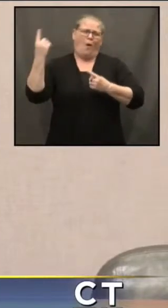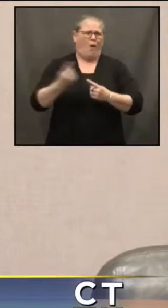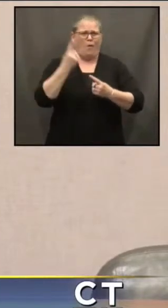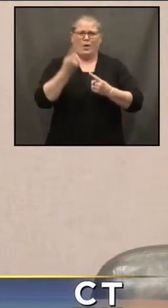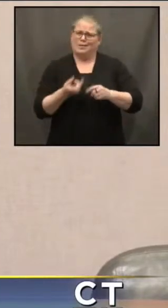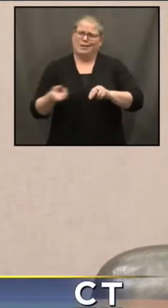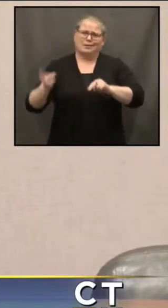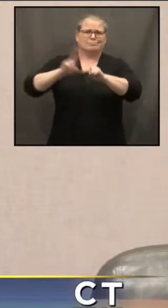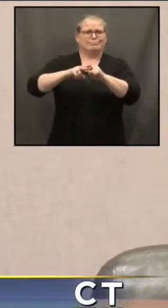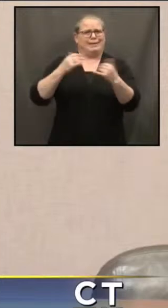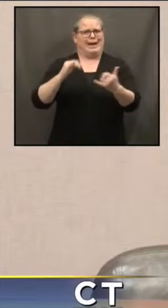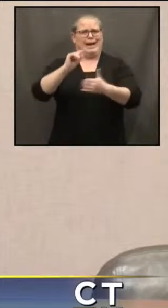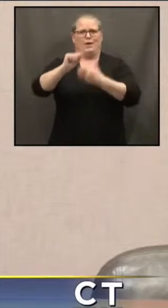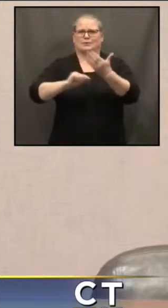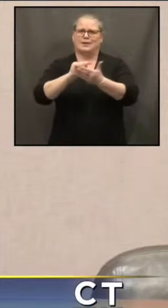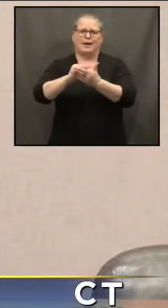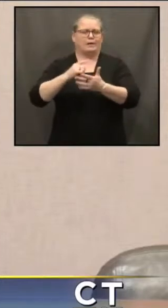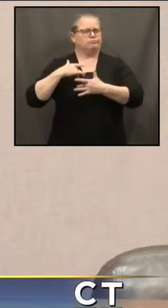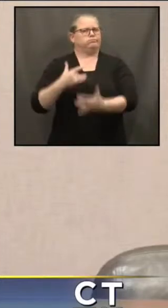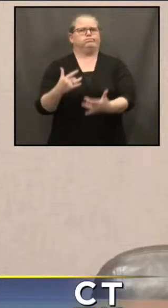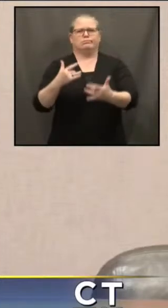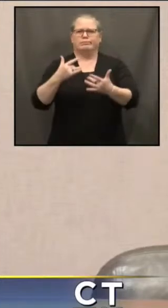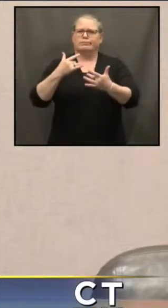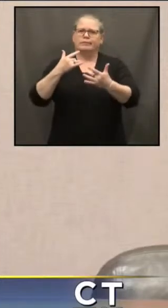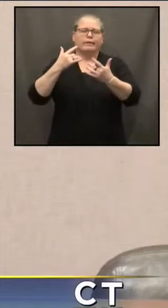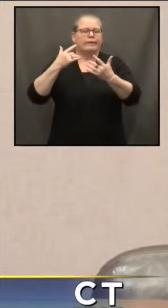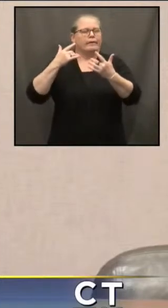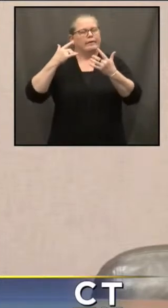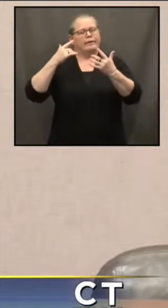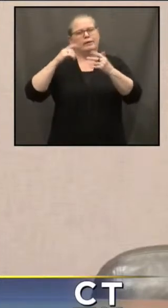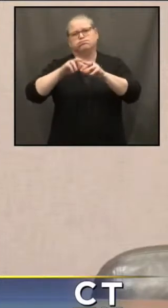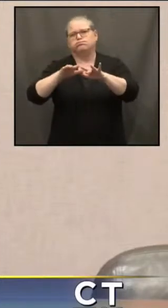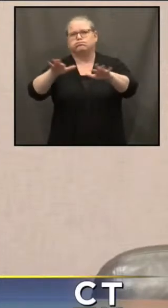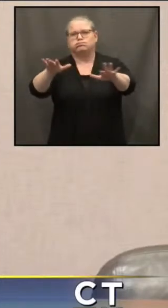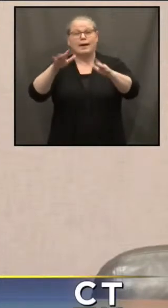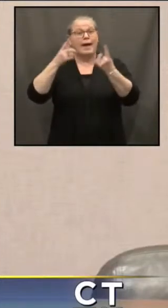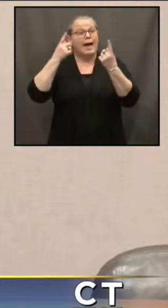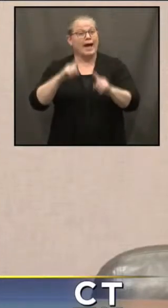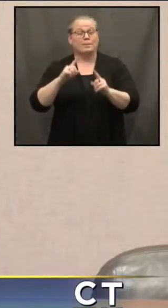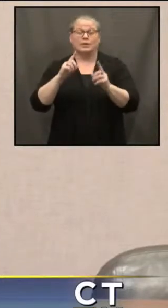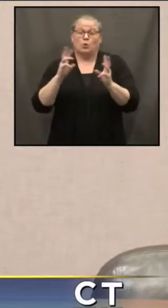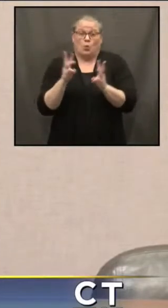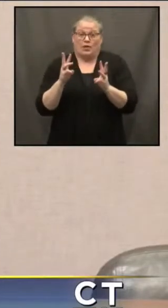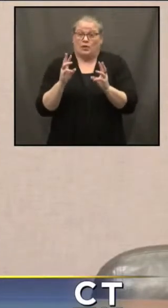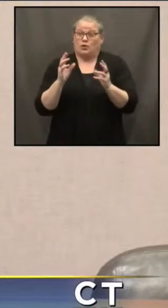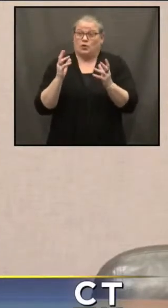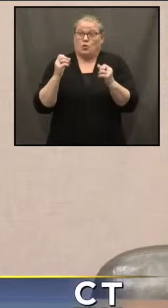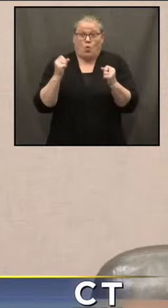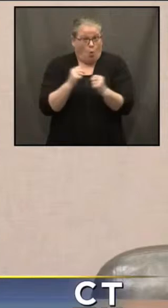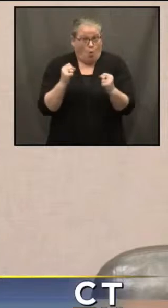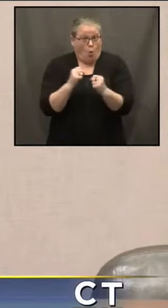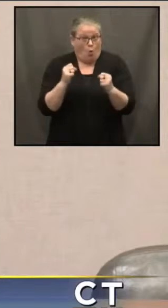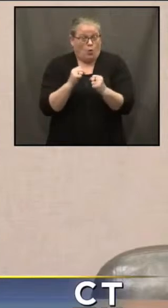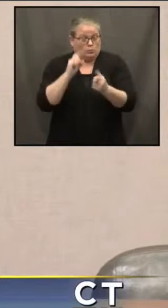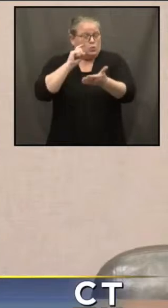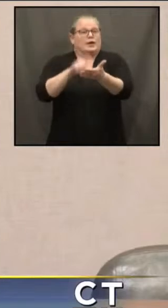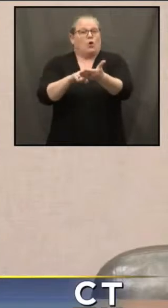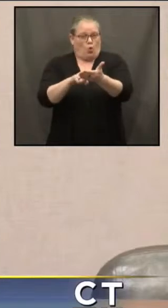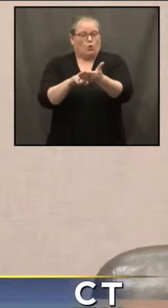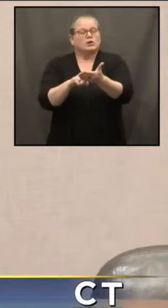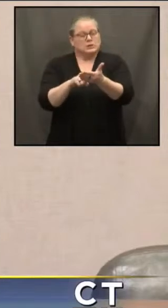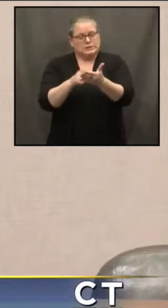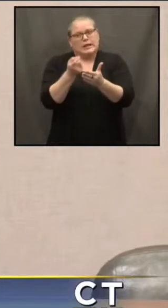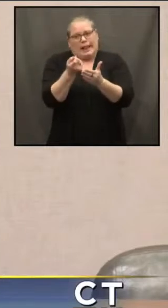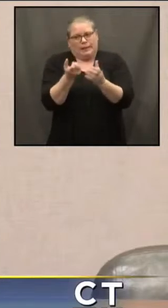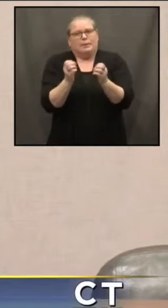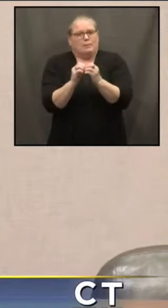that may happen, and as the weather's getting a little bit colder and colder, that this is going to sort of spread a little bit